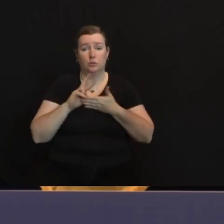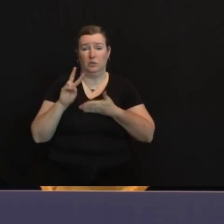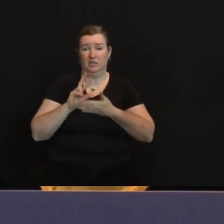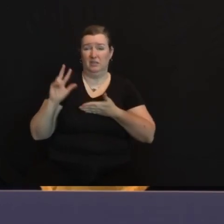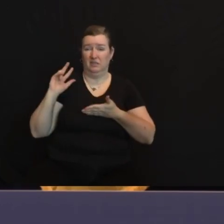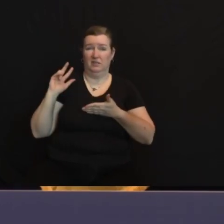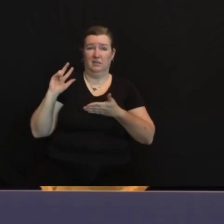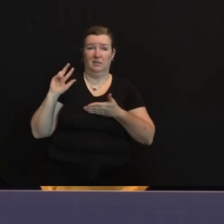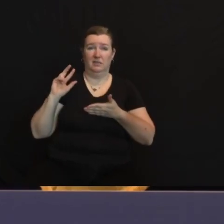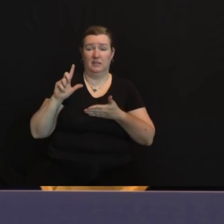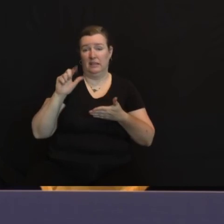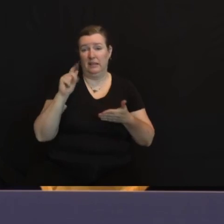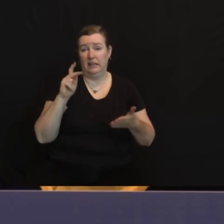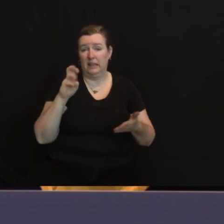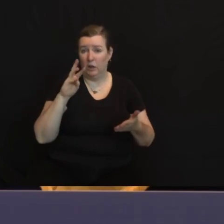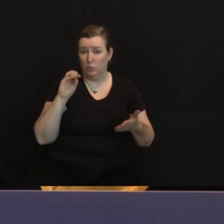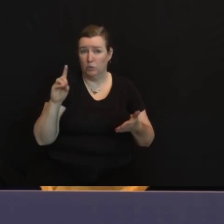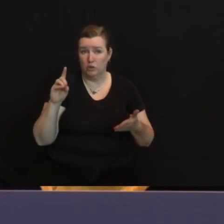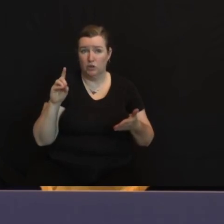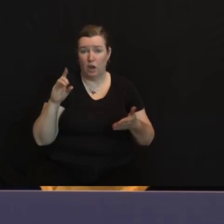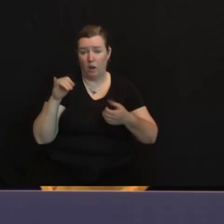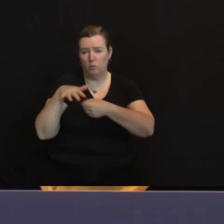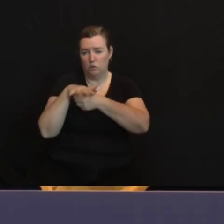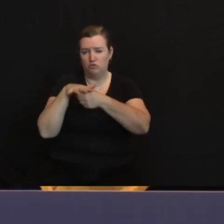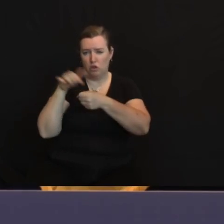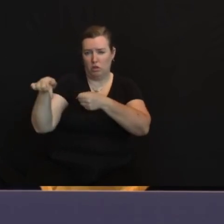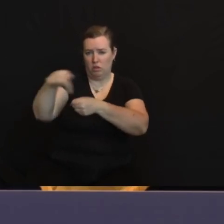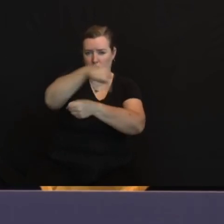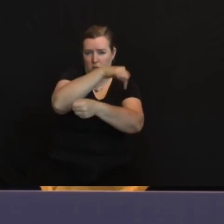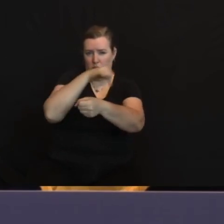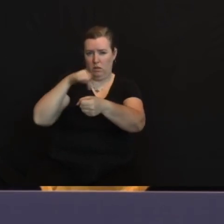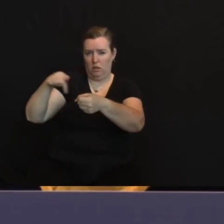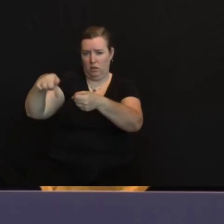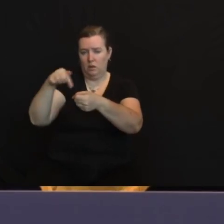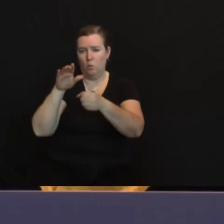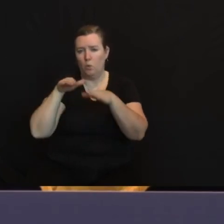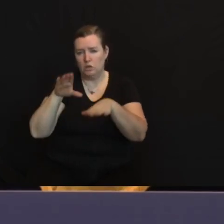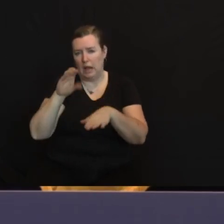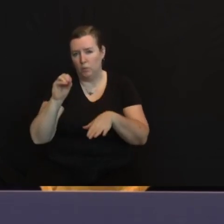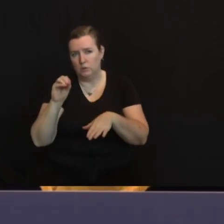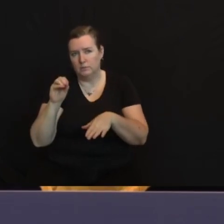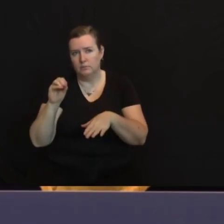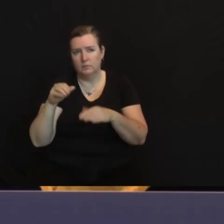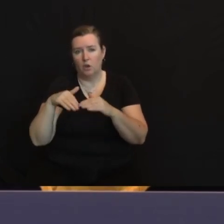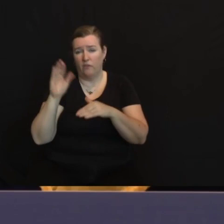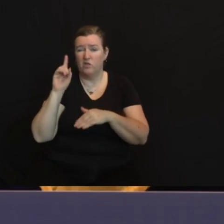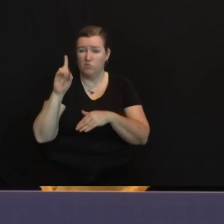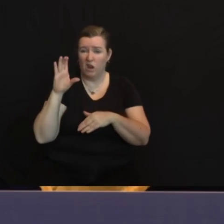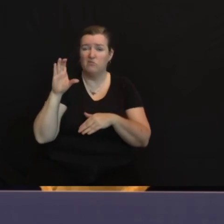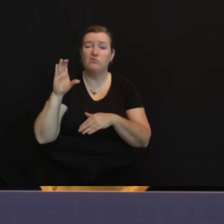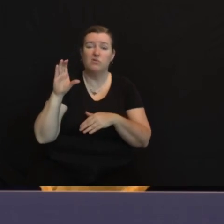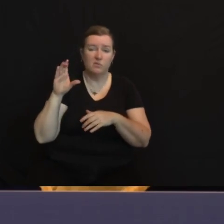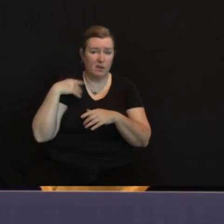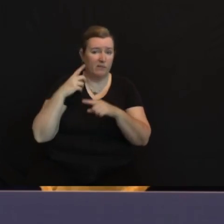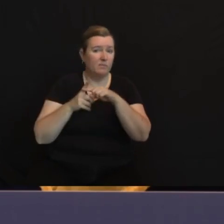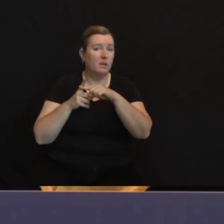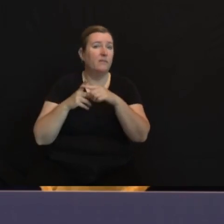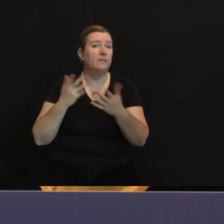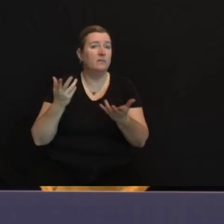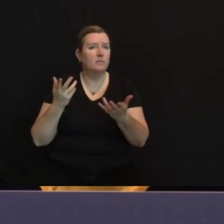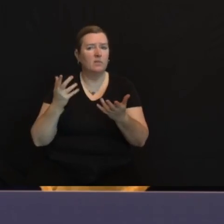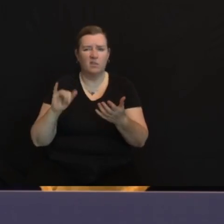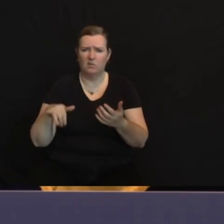Lakewood and some communities around Lakewood, but Ocean is still over 100 today. But when you look at that is, and we take all of those